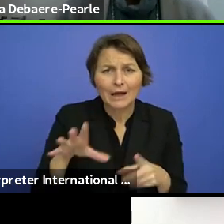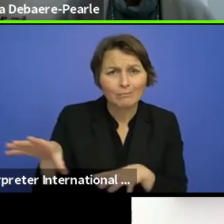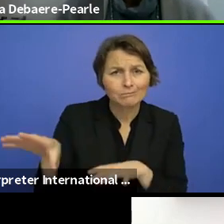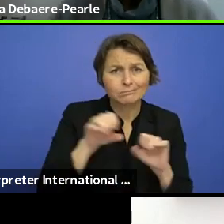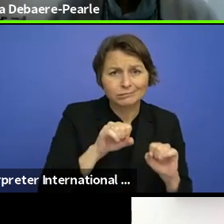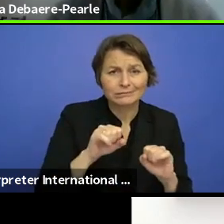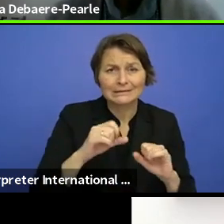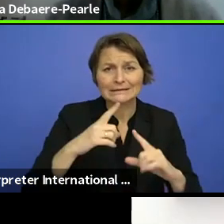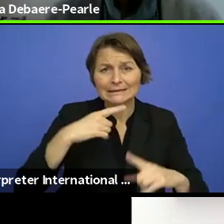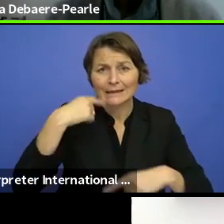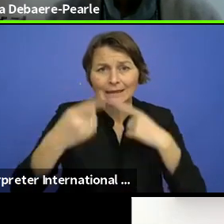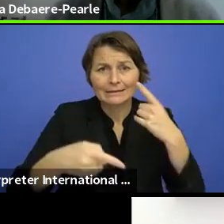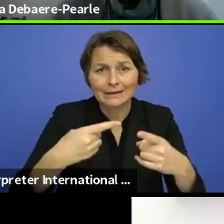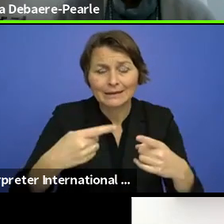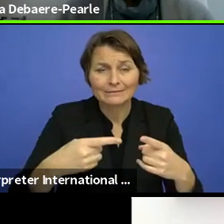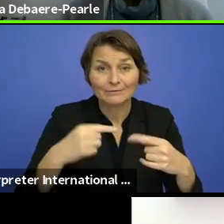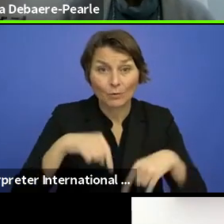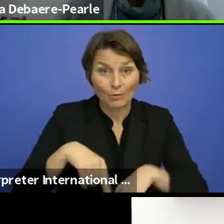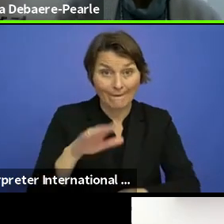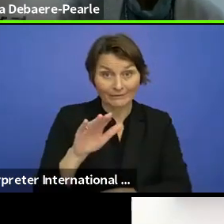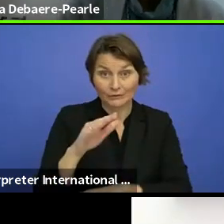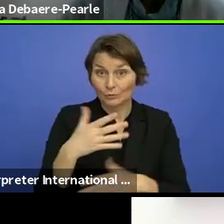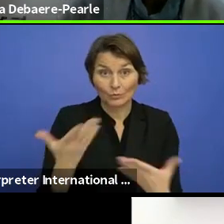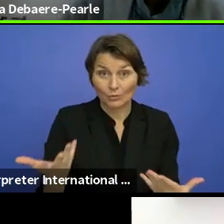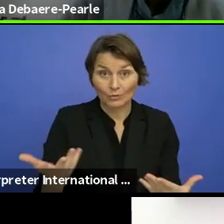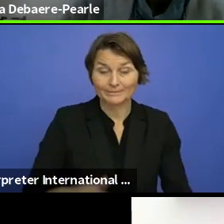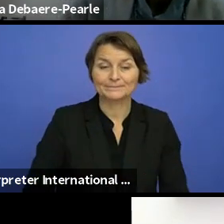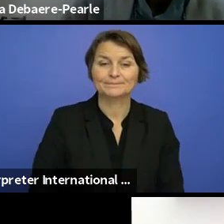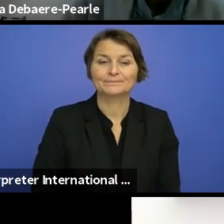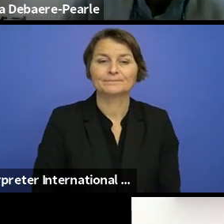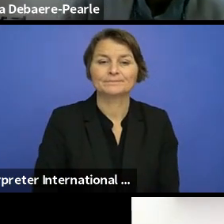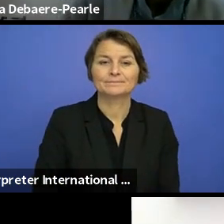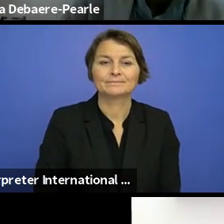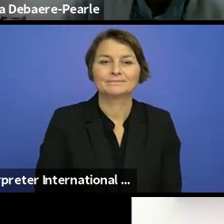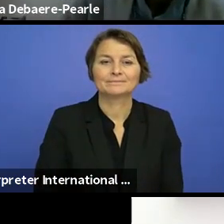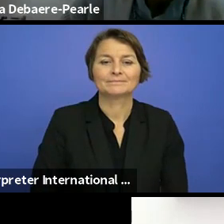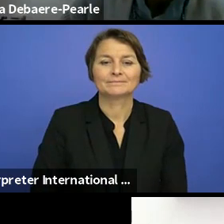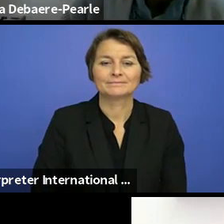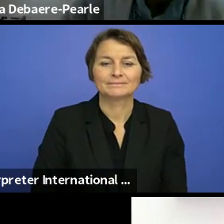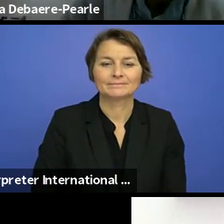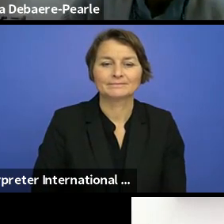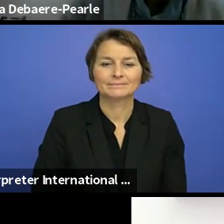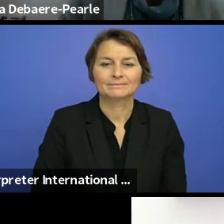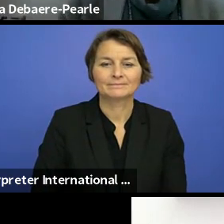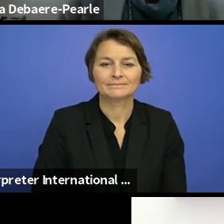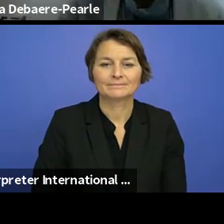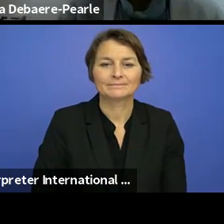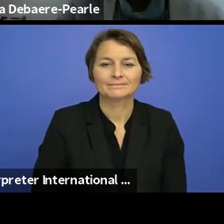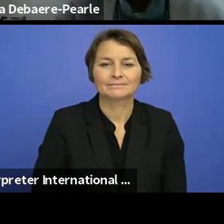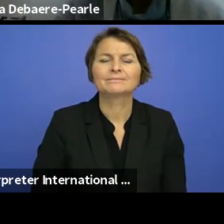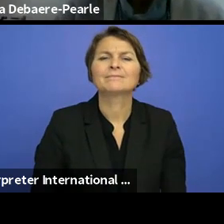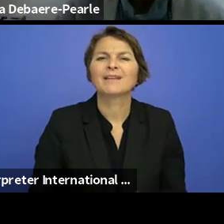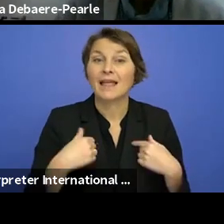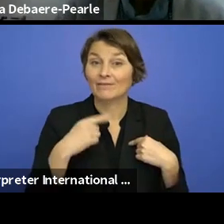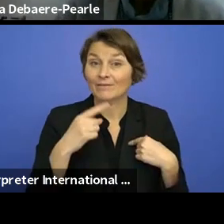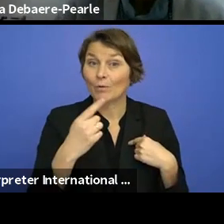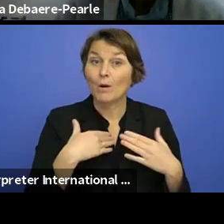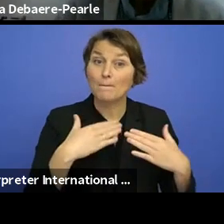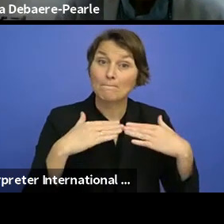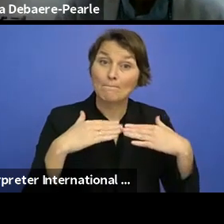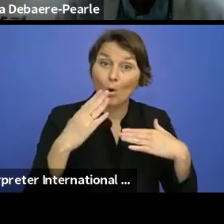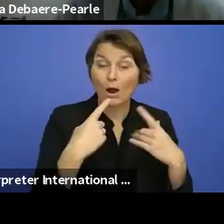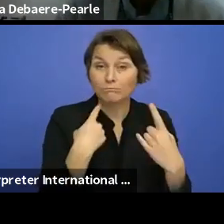tell the next step for this afternoon. Thank you. And the discussion continues in the piano room, actually, if you want to have more